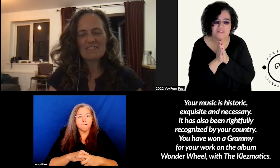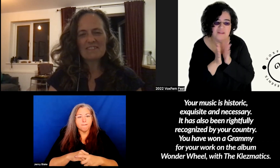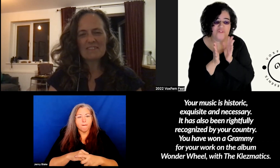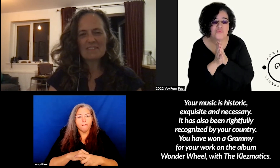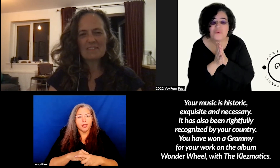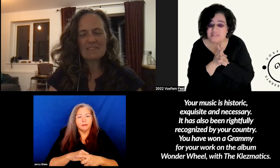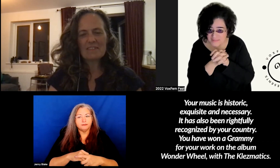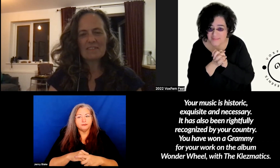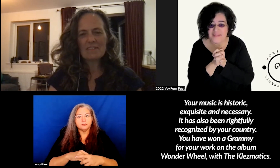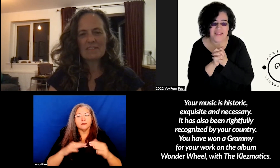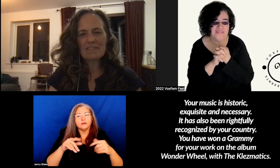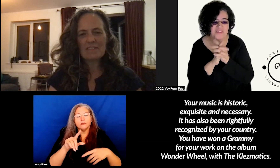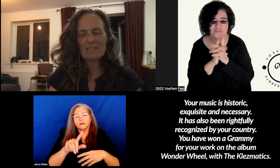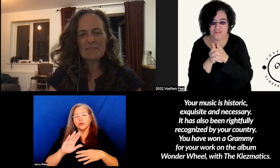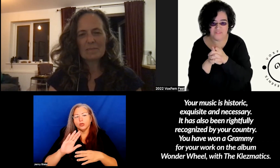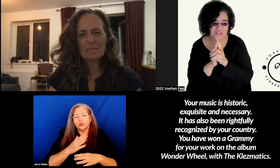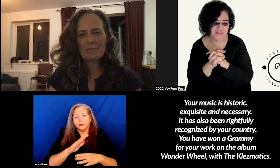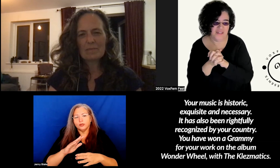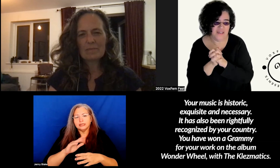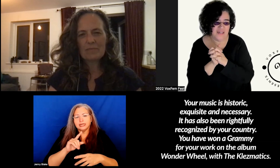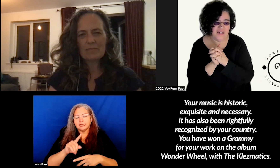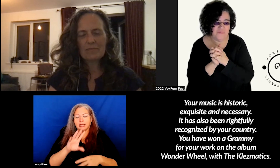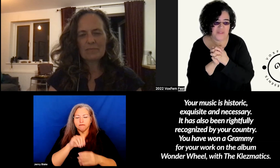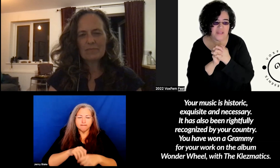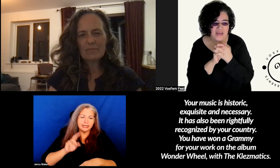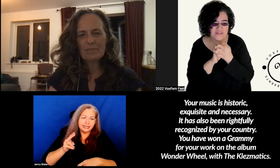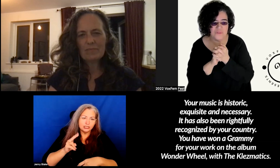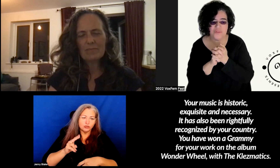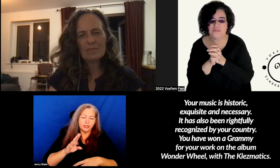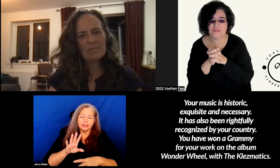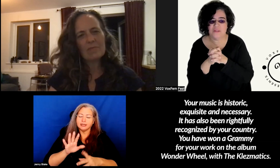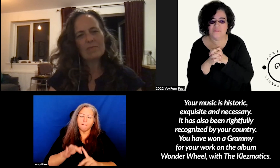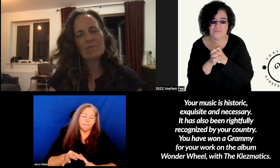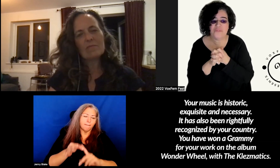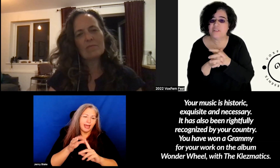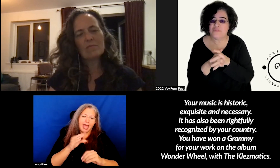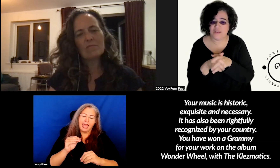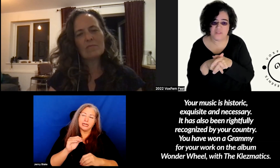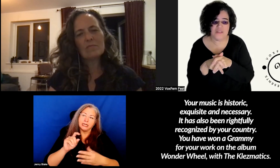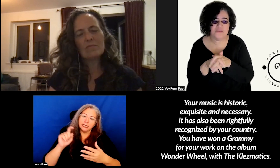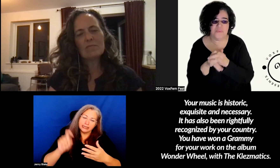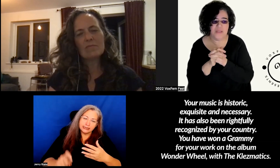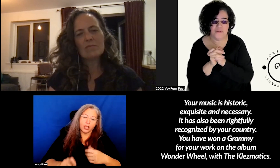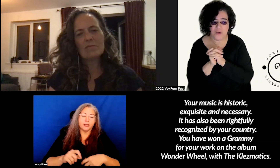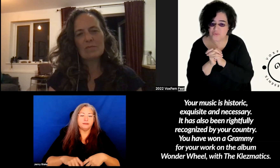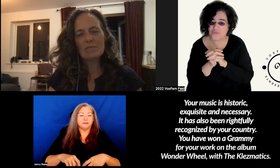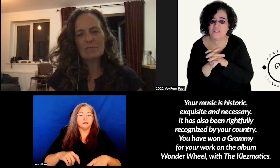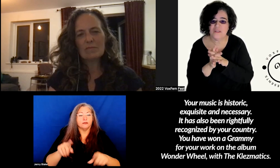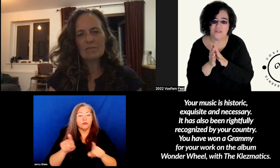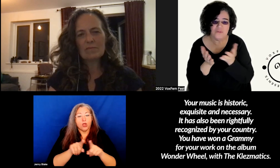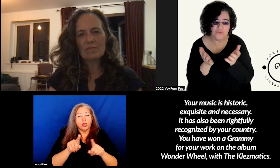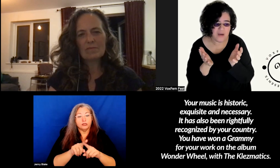historic, exquisite, and necessary. It has also been rightfully recognized by your